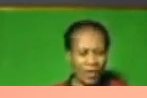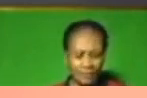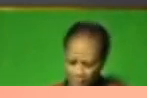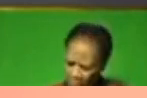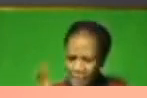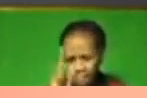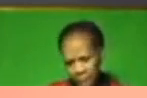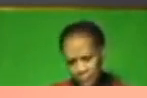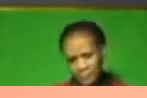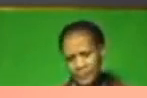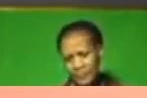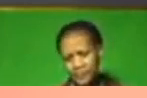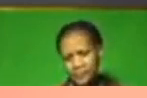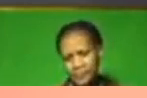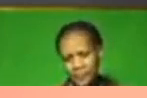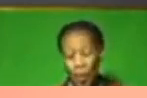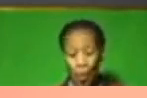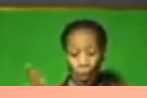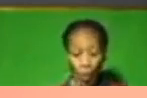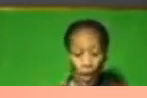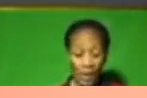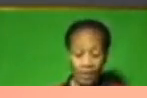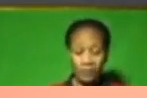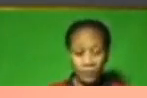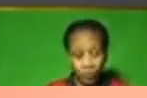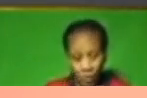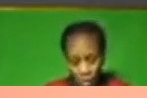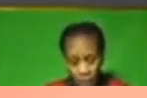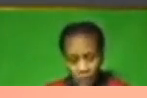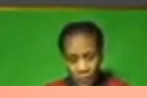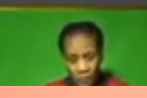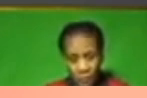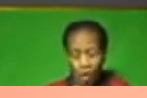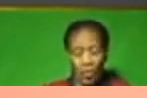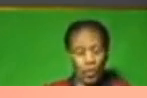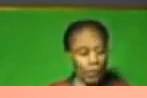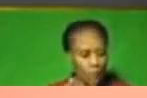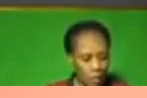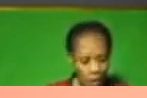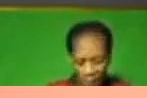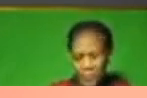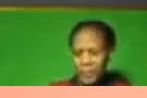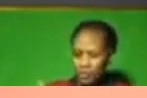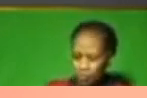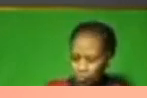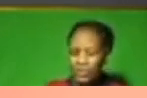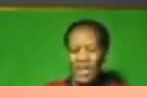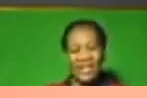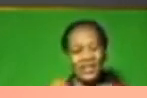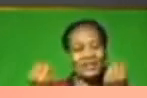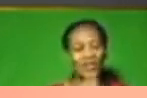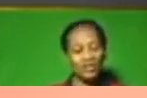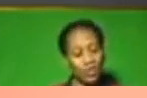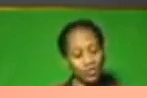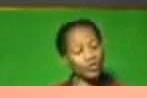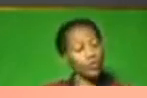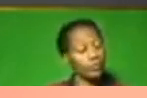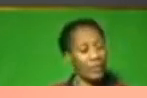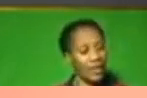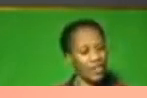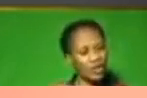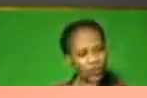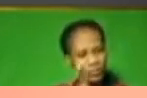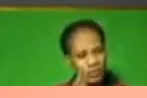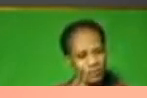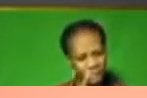pandemic. Working together, we've been implementing the National Strategic Plan Against